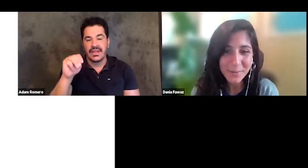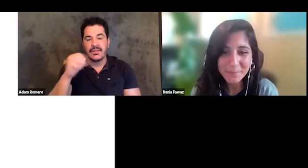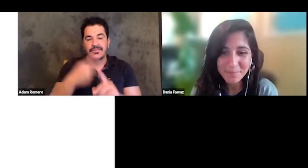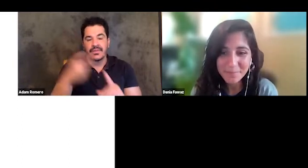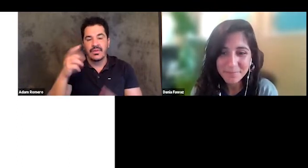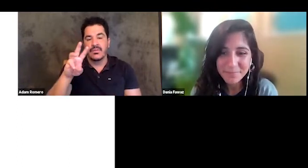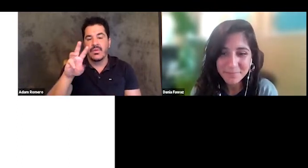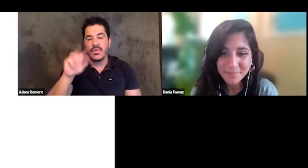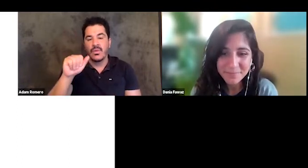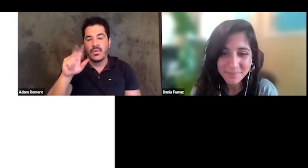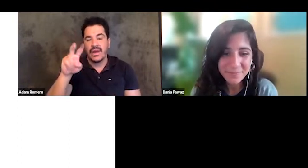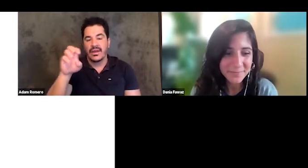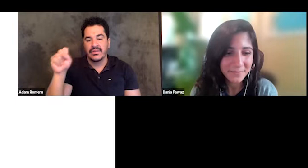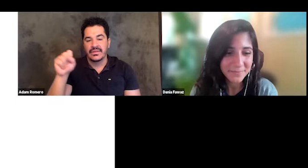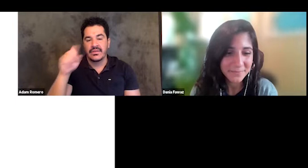to you, Tim.